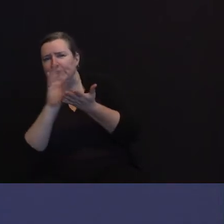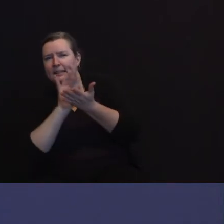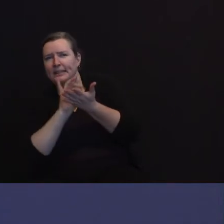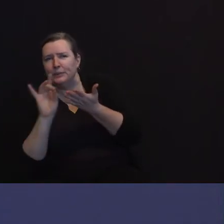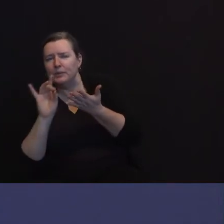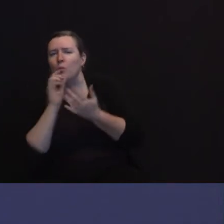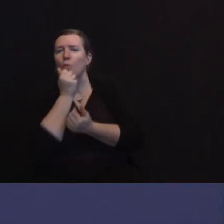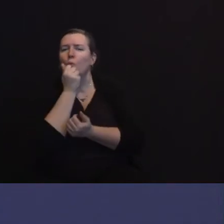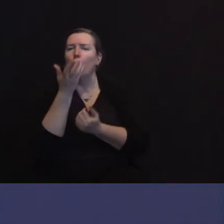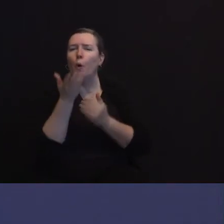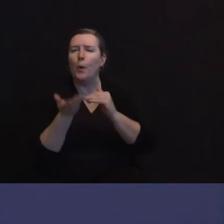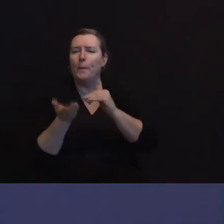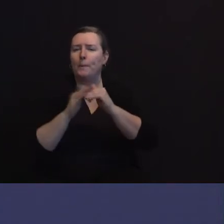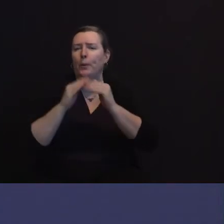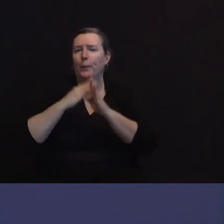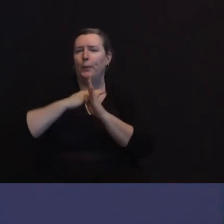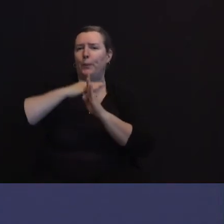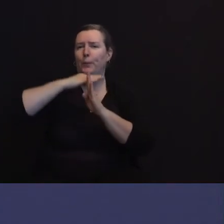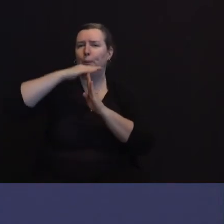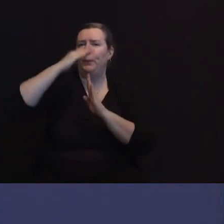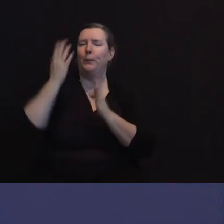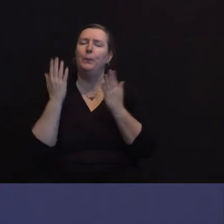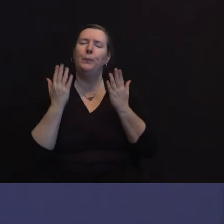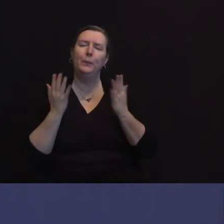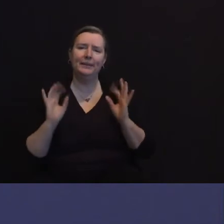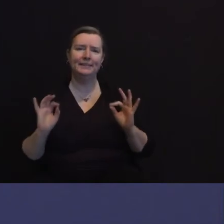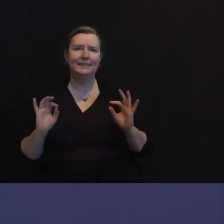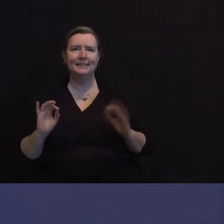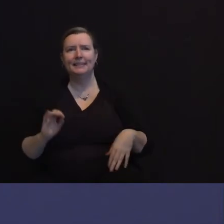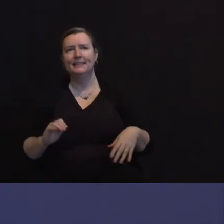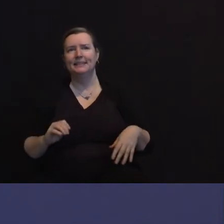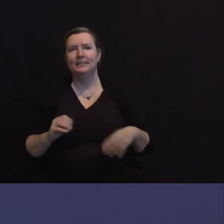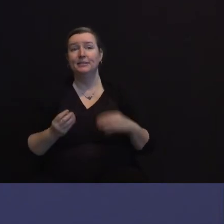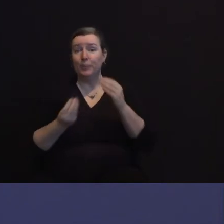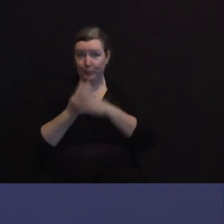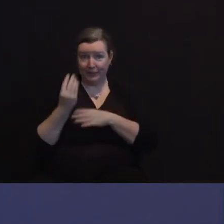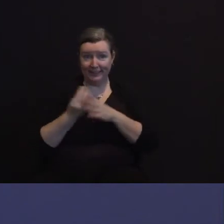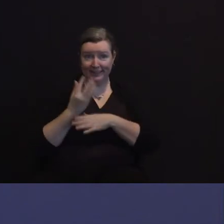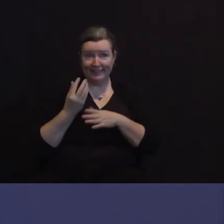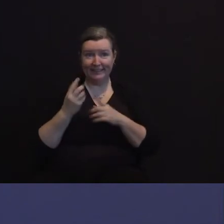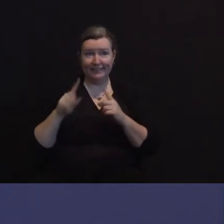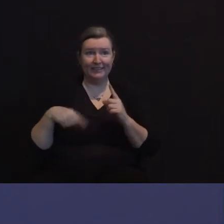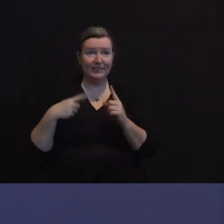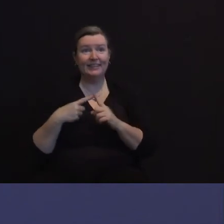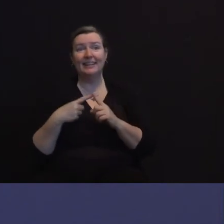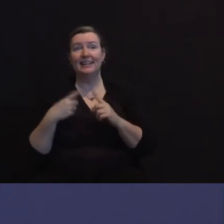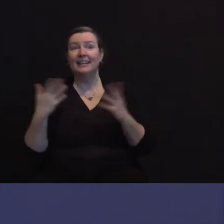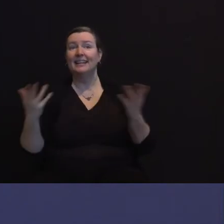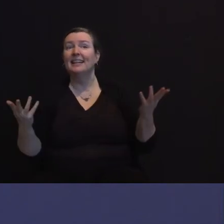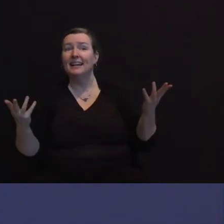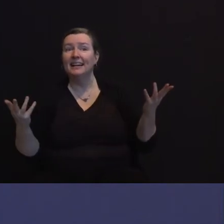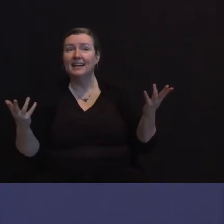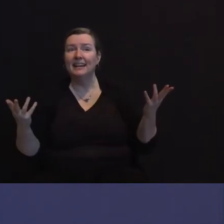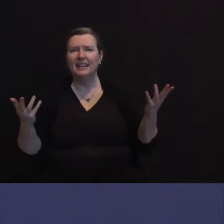combination, in the spring when a bunch of things conspired together to crush